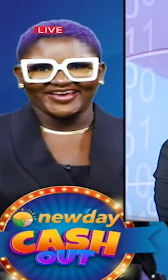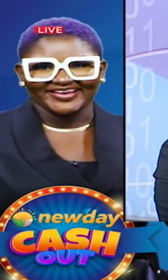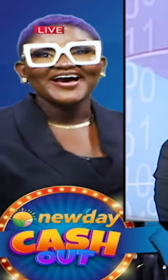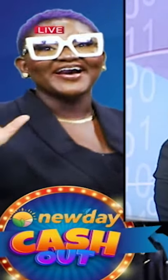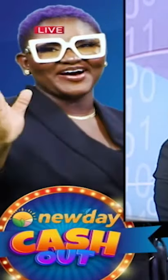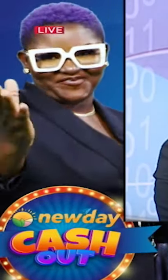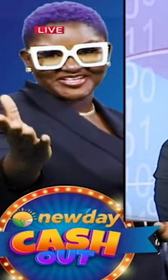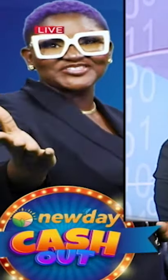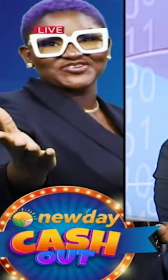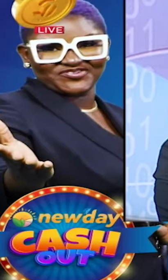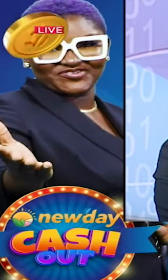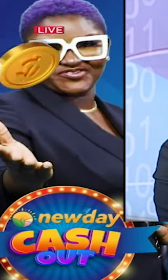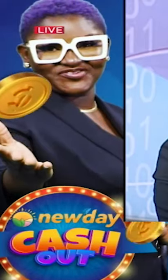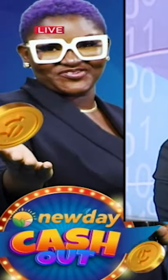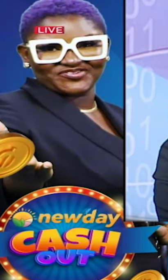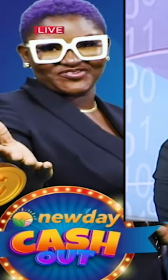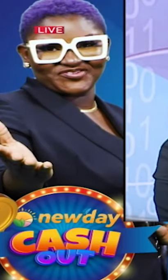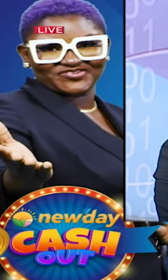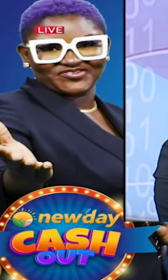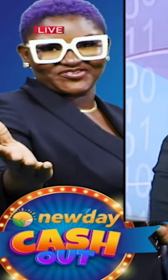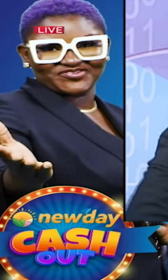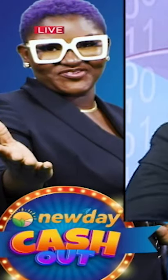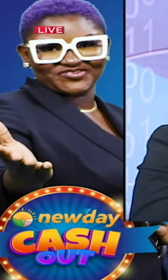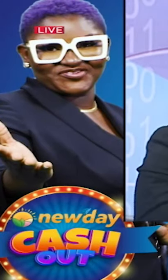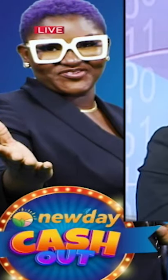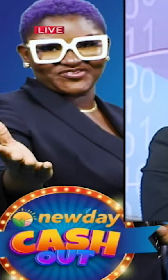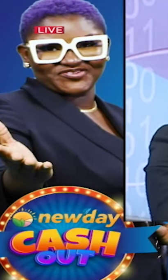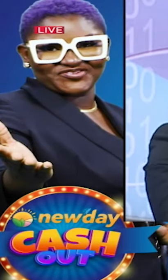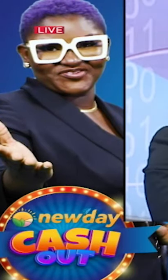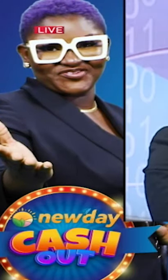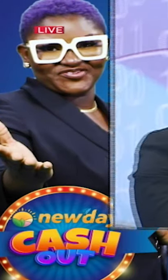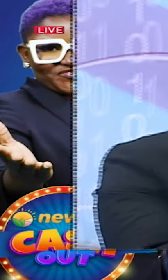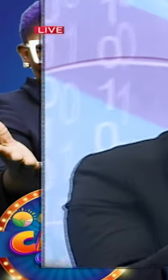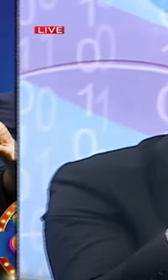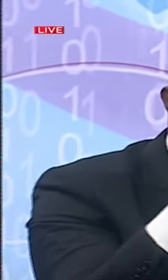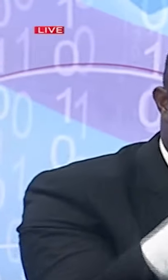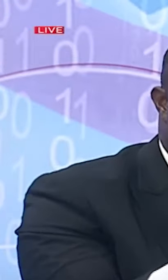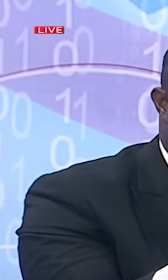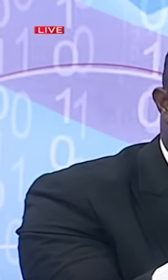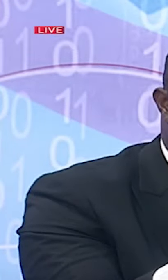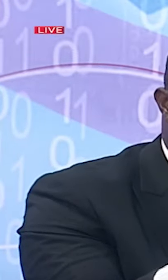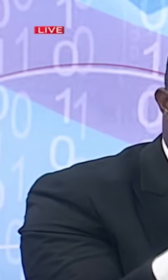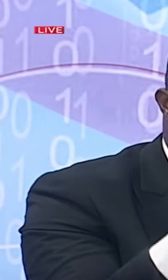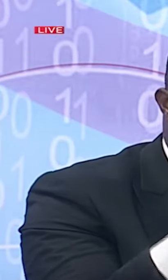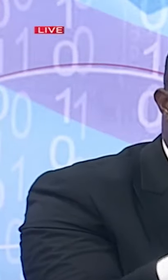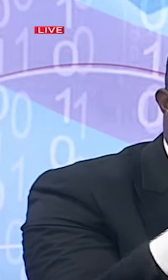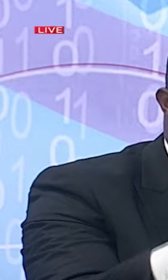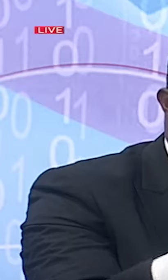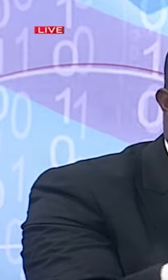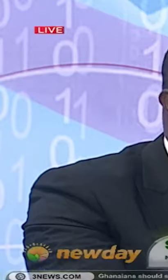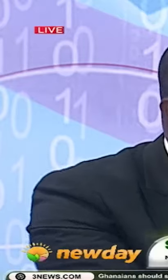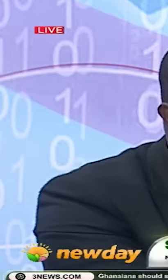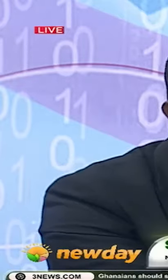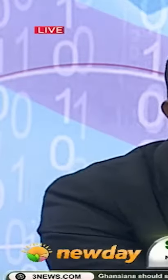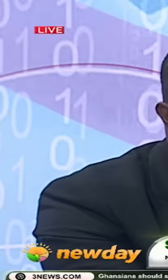even come in the first place. Because in the case of the Siama, he was actually copied with a motion to the speaker to make a